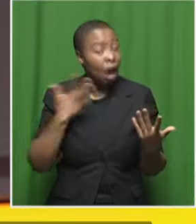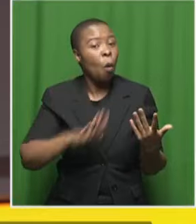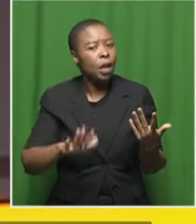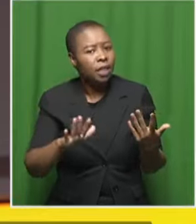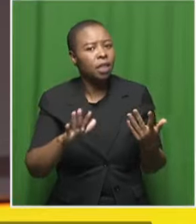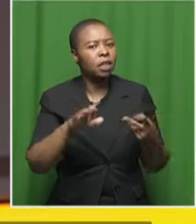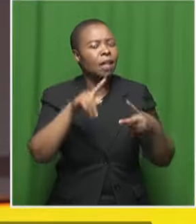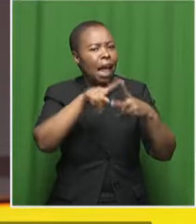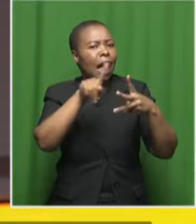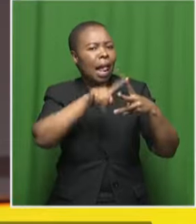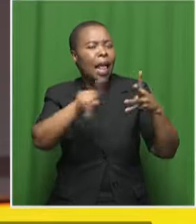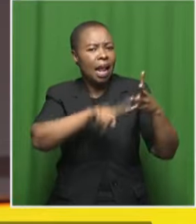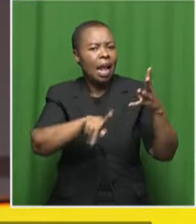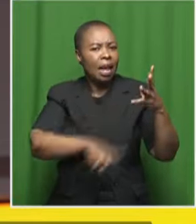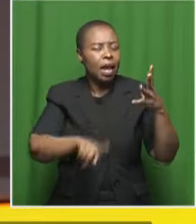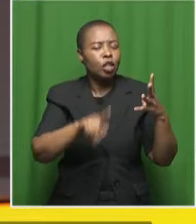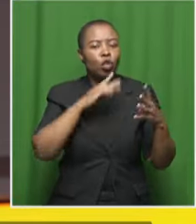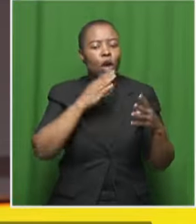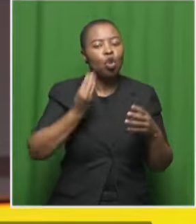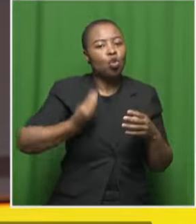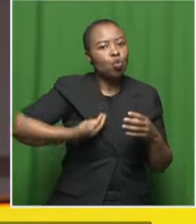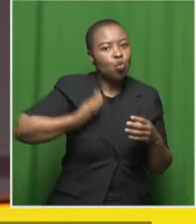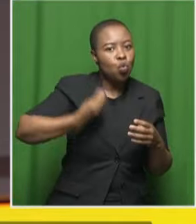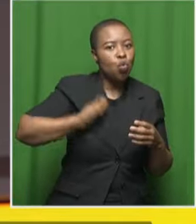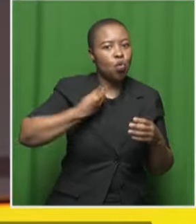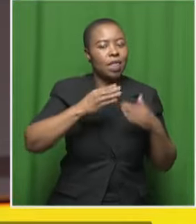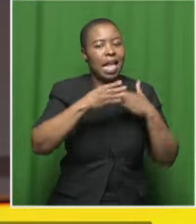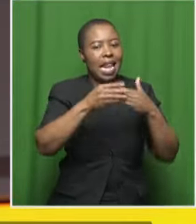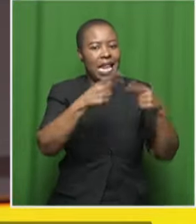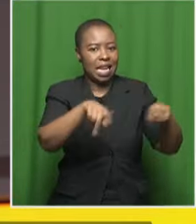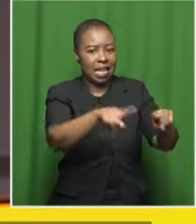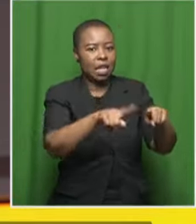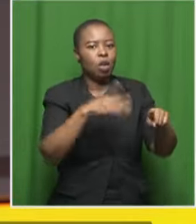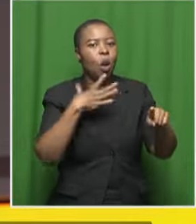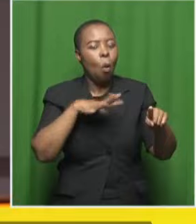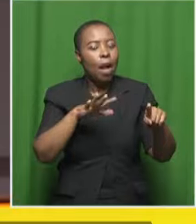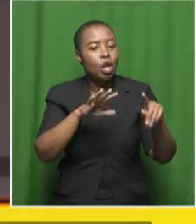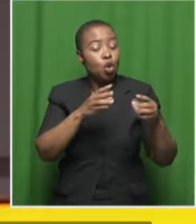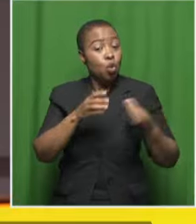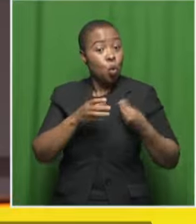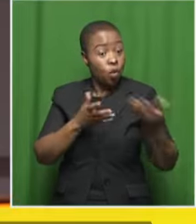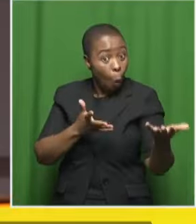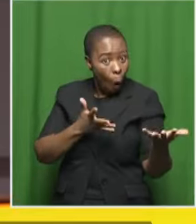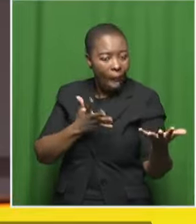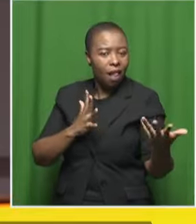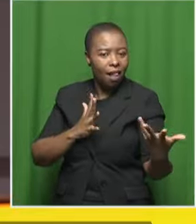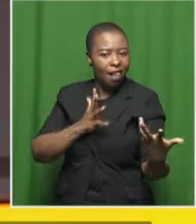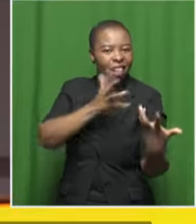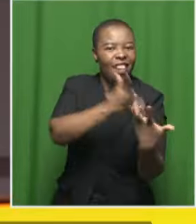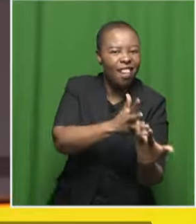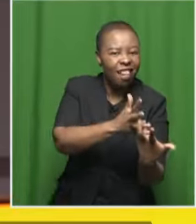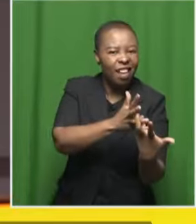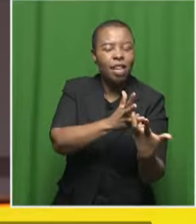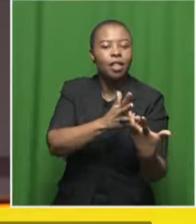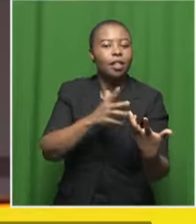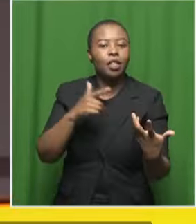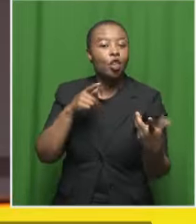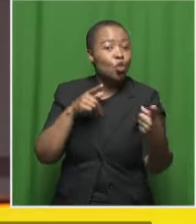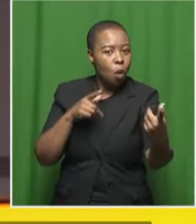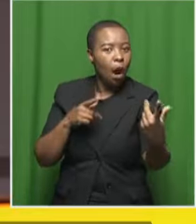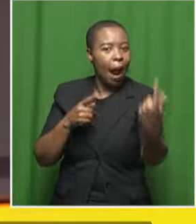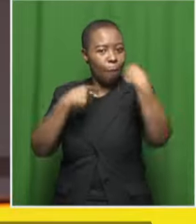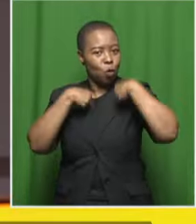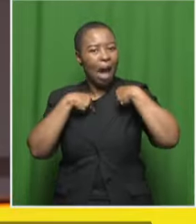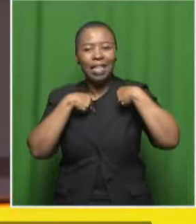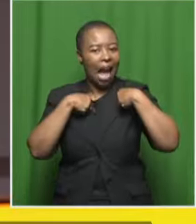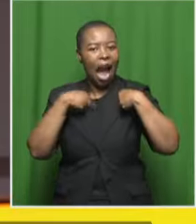So really, we are a youth-led brand, and we want to meet them exactly where they are. You don't have to come to us. We're going to come there and help